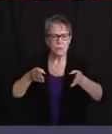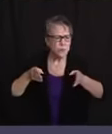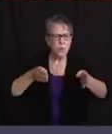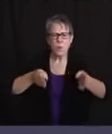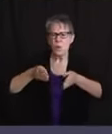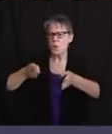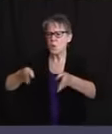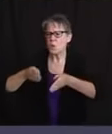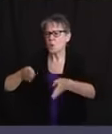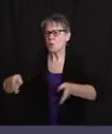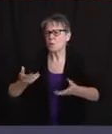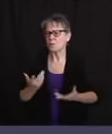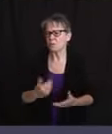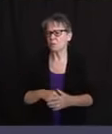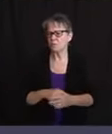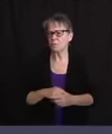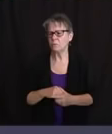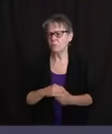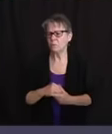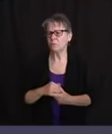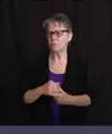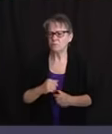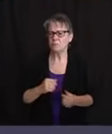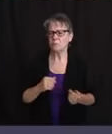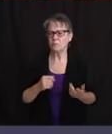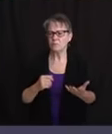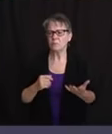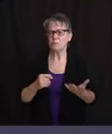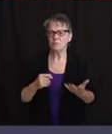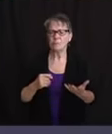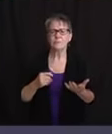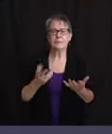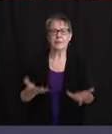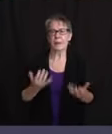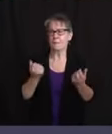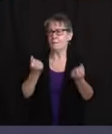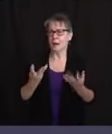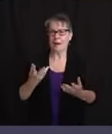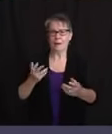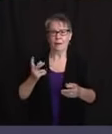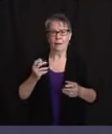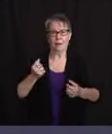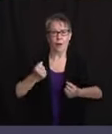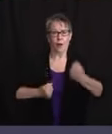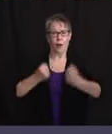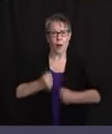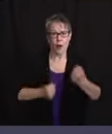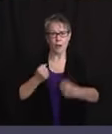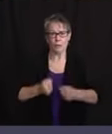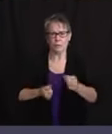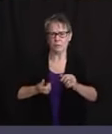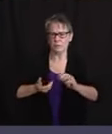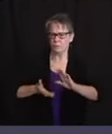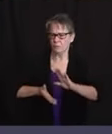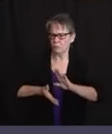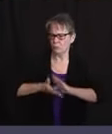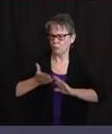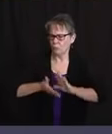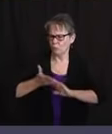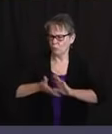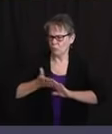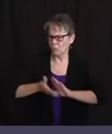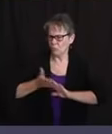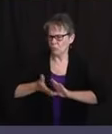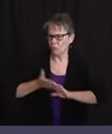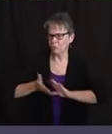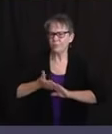plan is executed, that will go down dramatically, and there's untold emissions that are coming out as a result